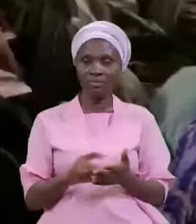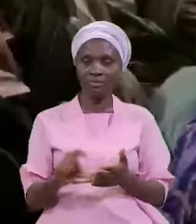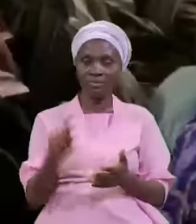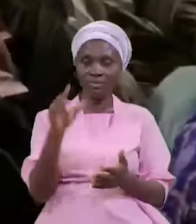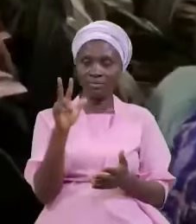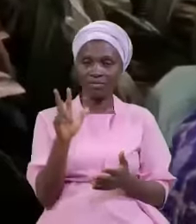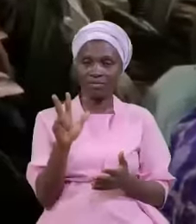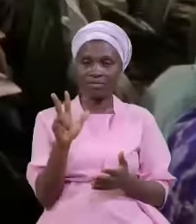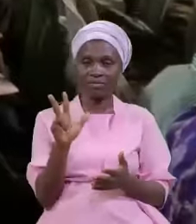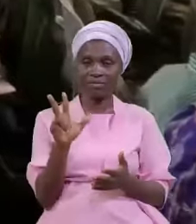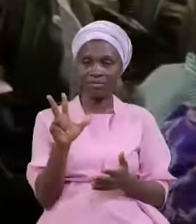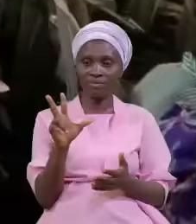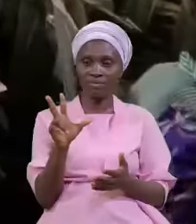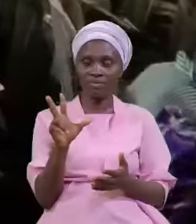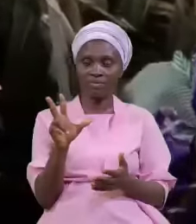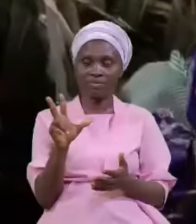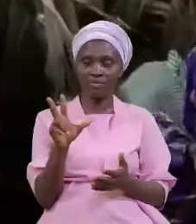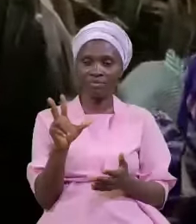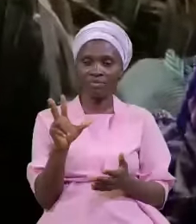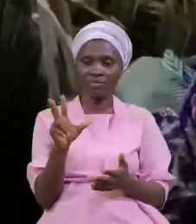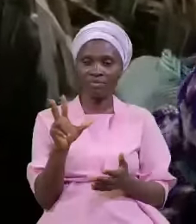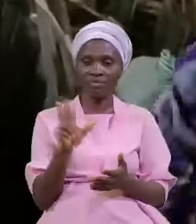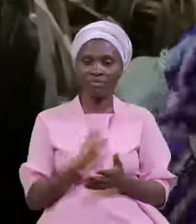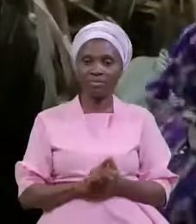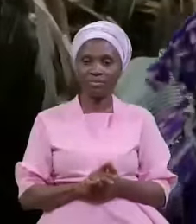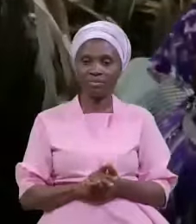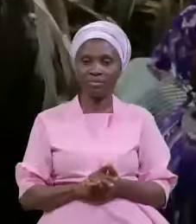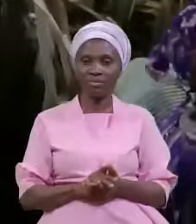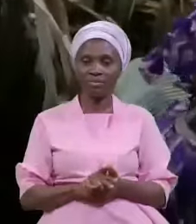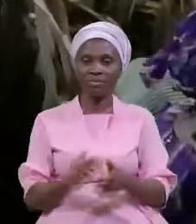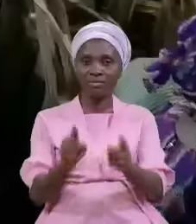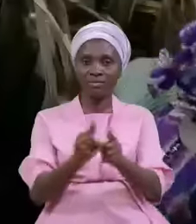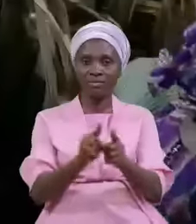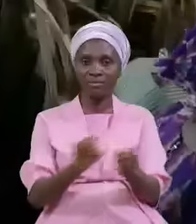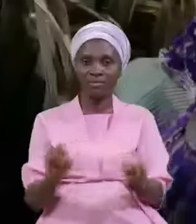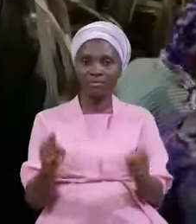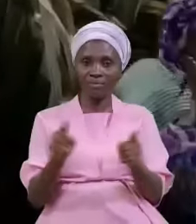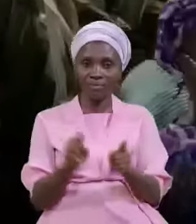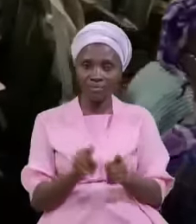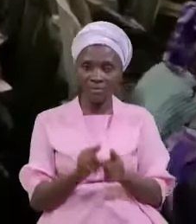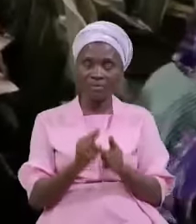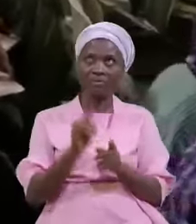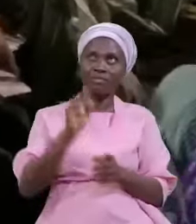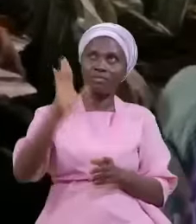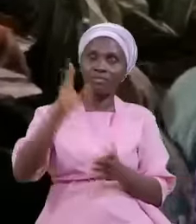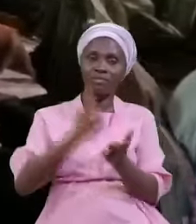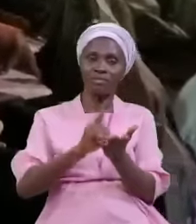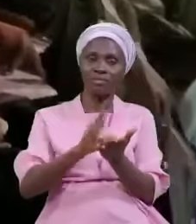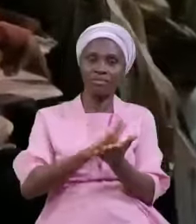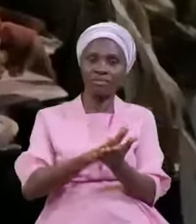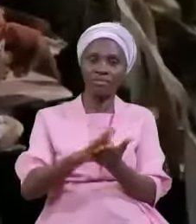verse 3. According as His divine power has